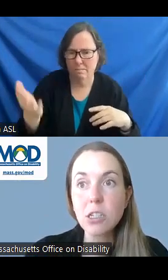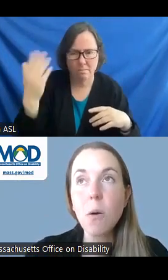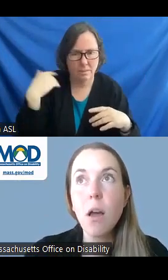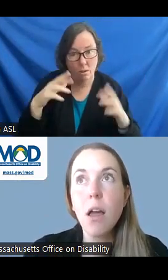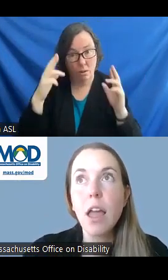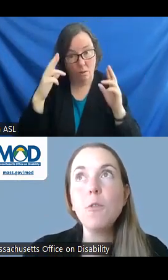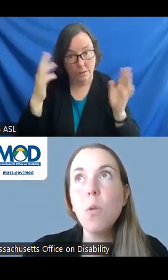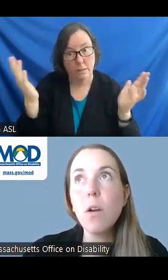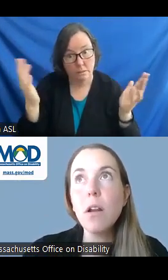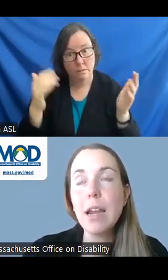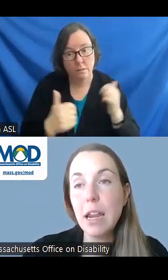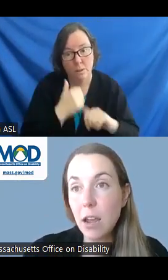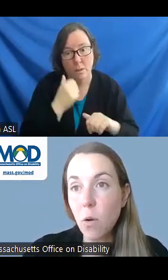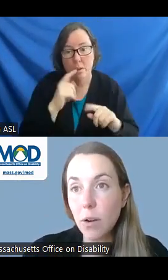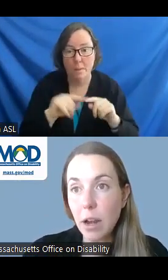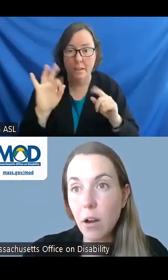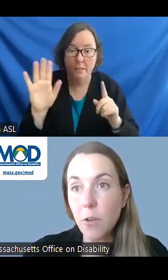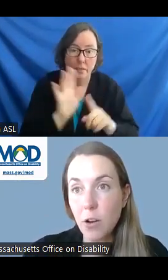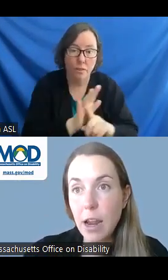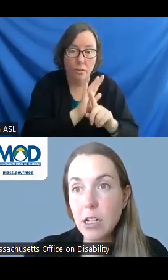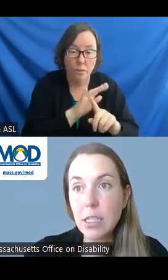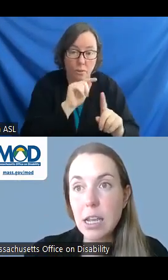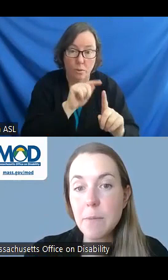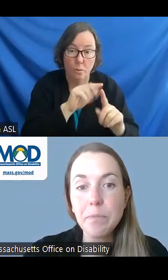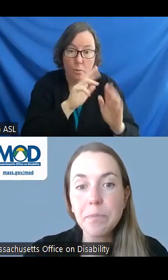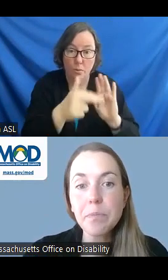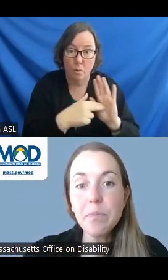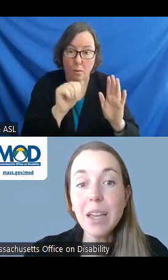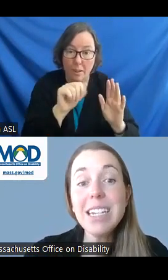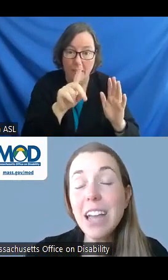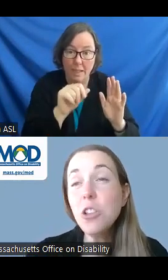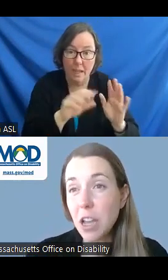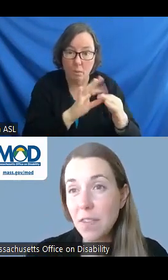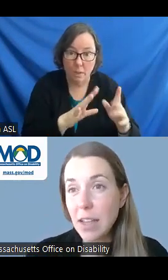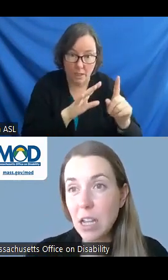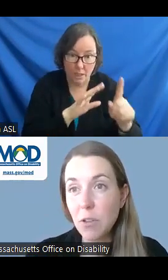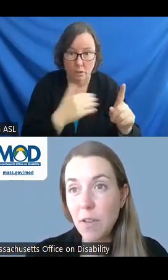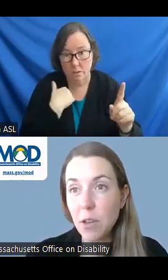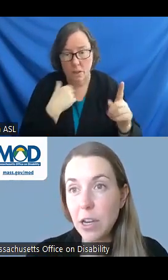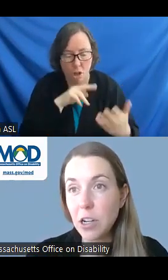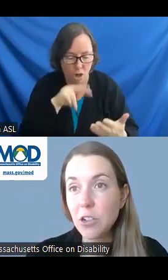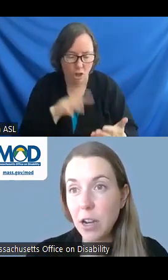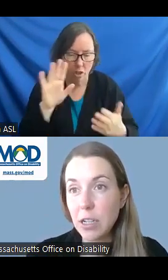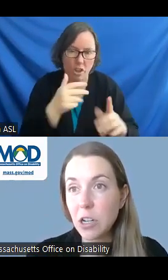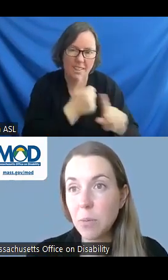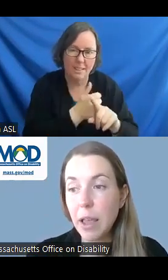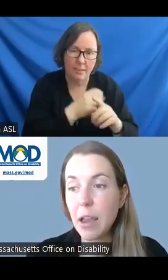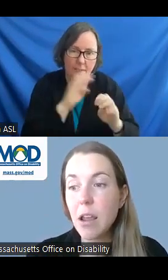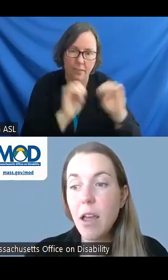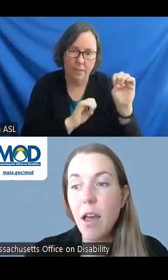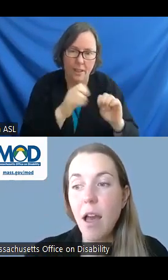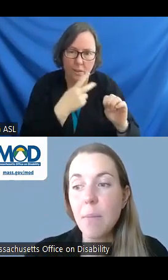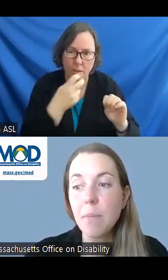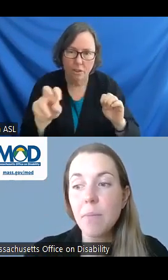90s. So if you're an ADA coordinator for your agency, take a look at that self-evaluation and transition